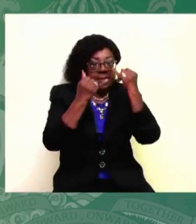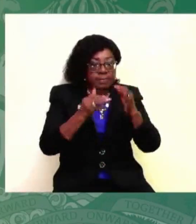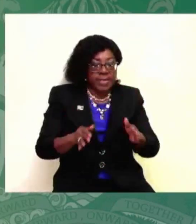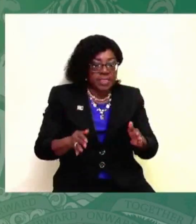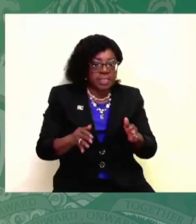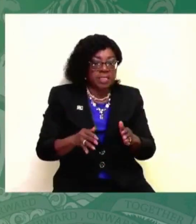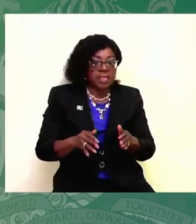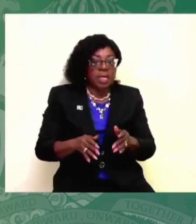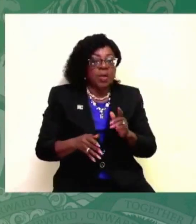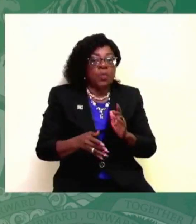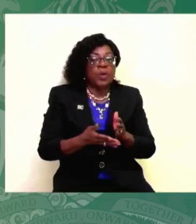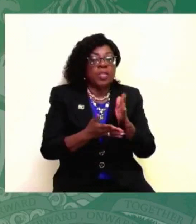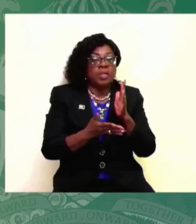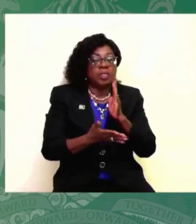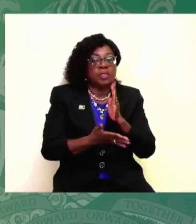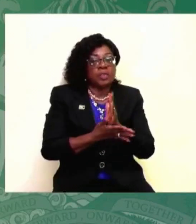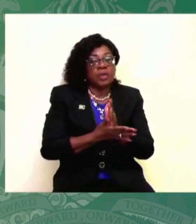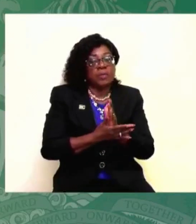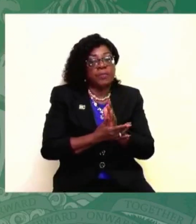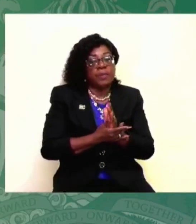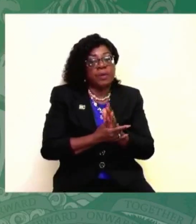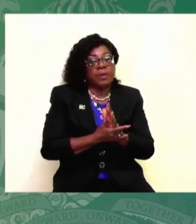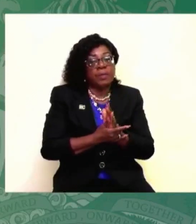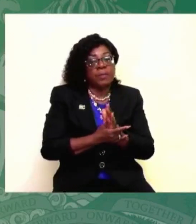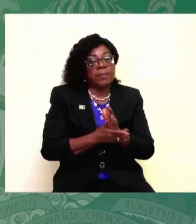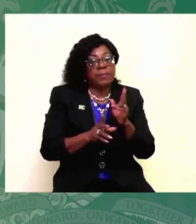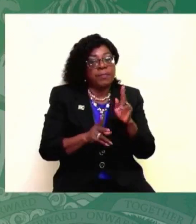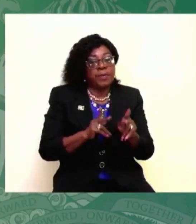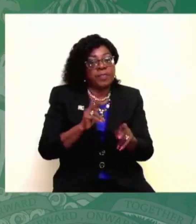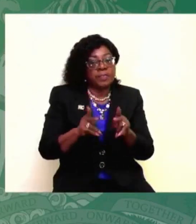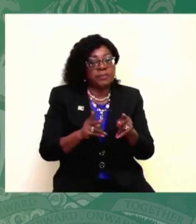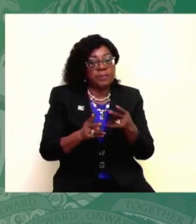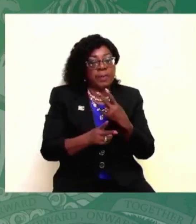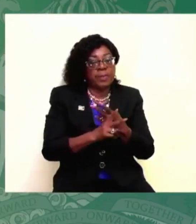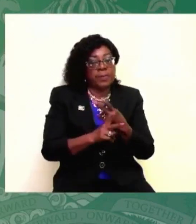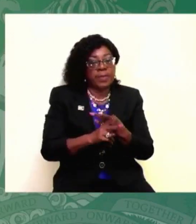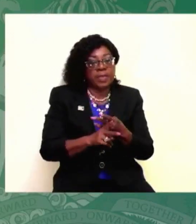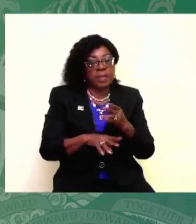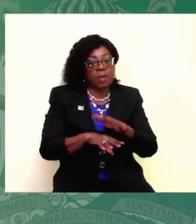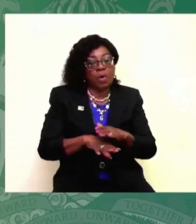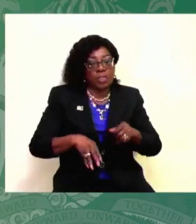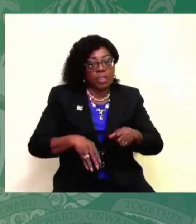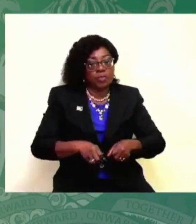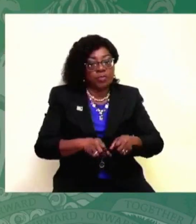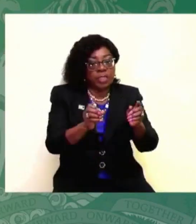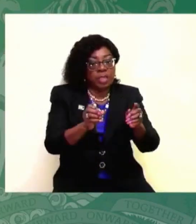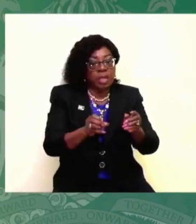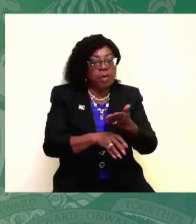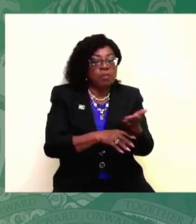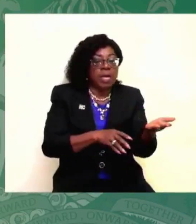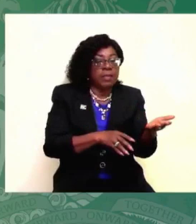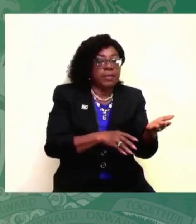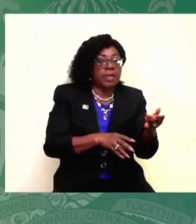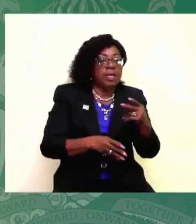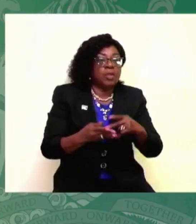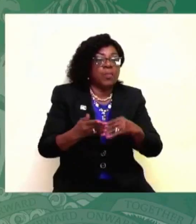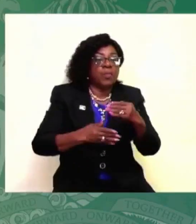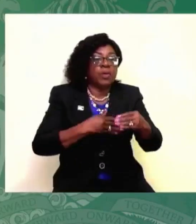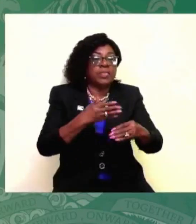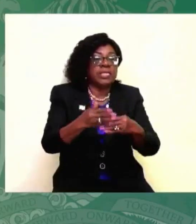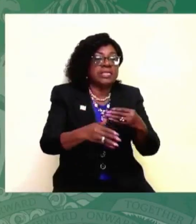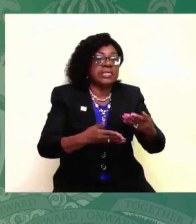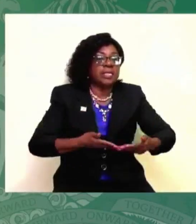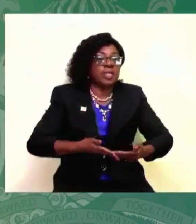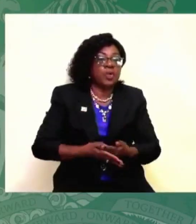inconvenience or prohibit vehicles from being on the road. Rather, the process is a new